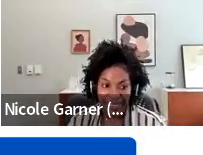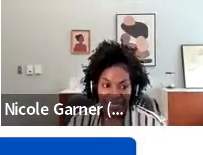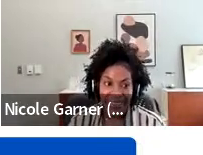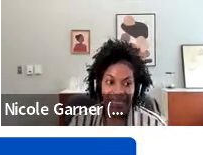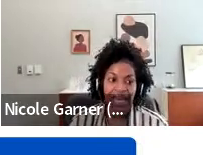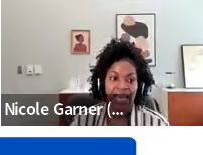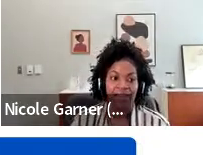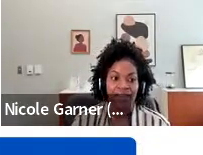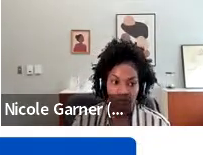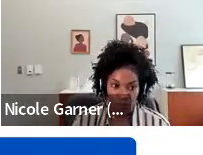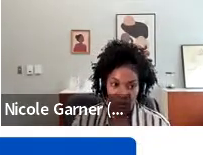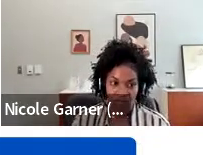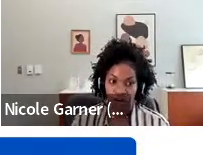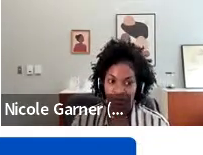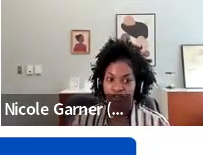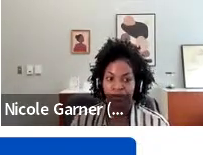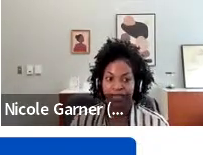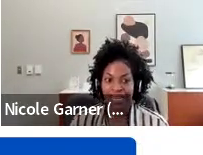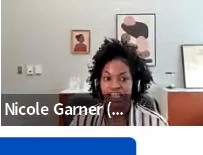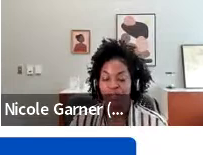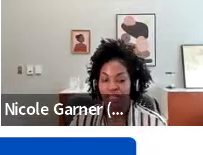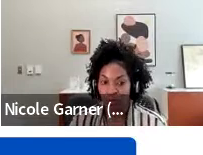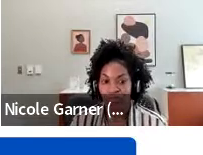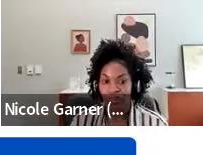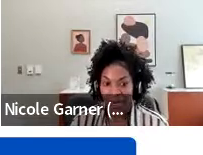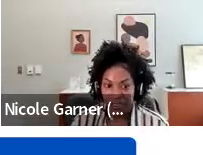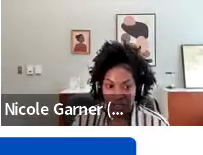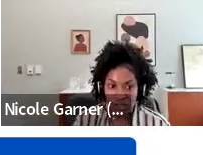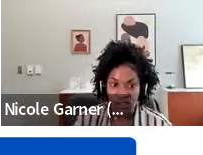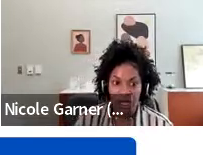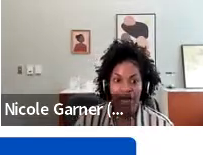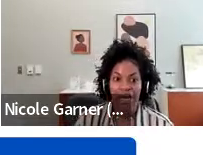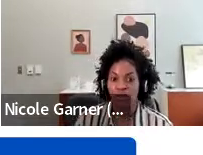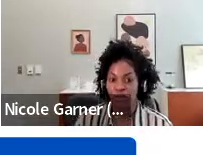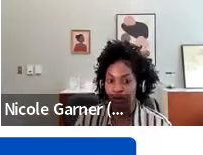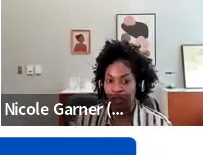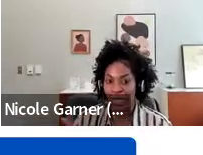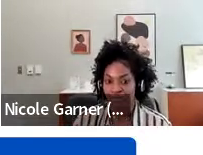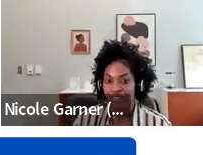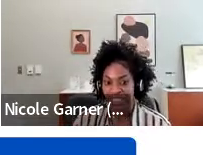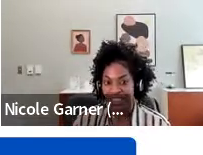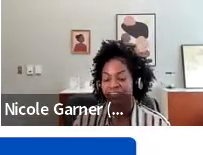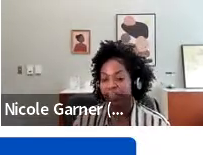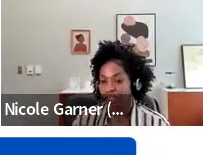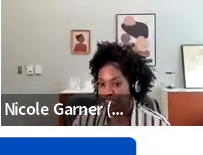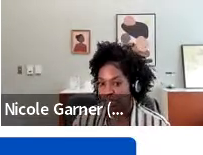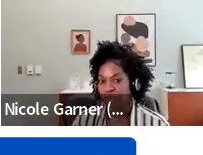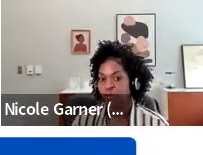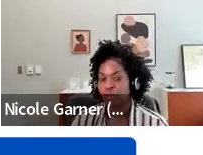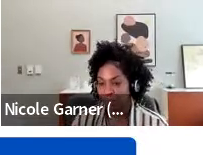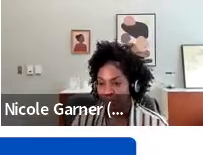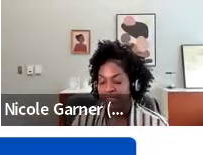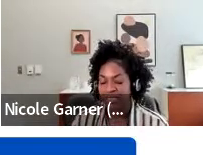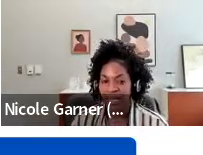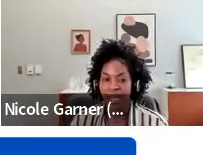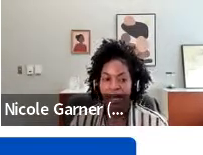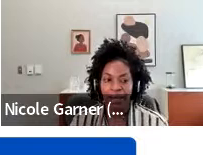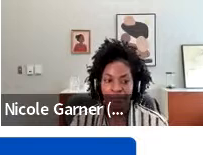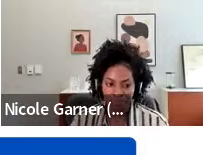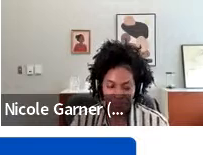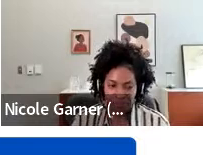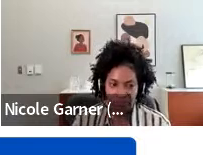stakeholder buy-in. And then we formed a formalized community board of directors who will help facilitate the leadership and the